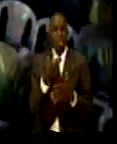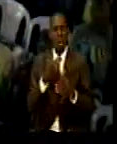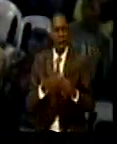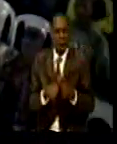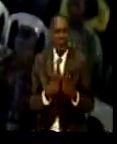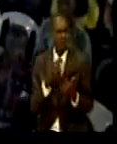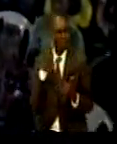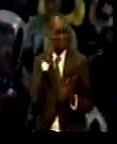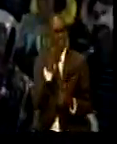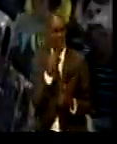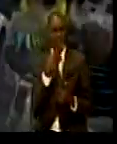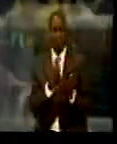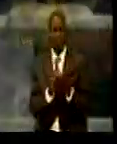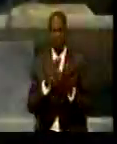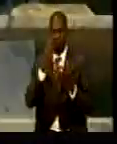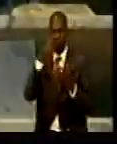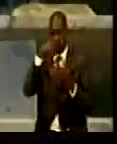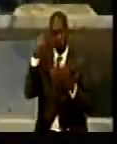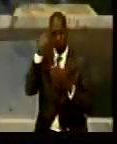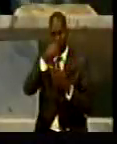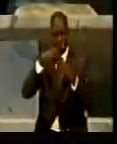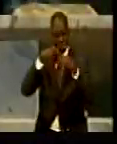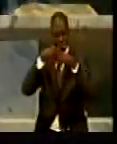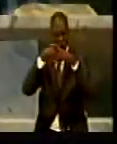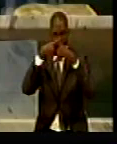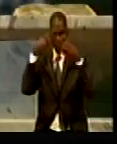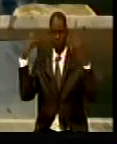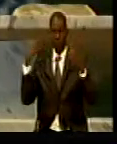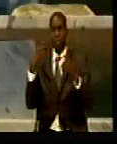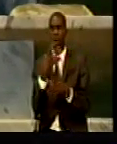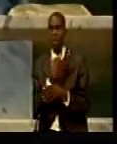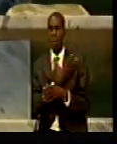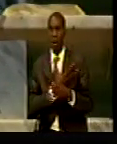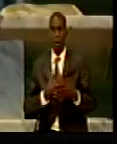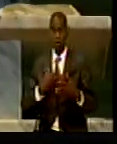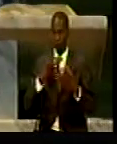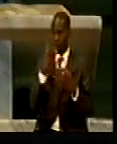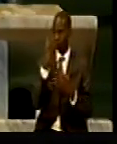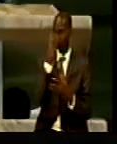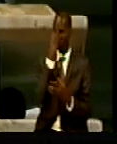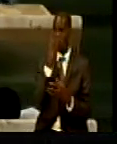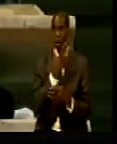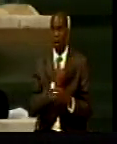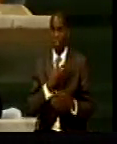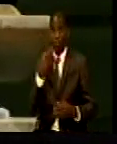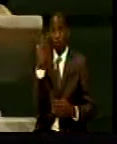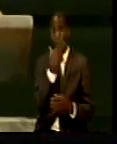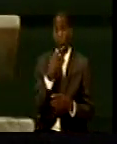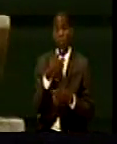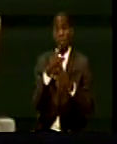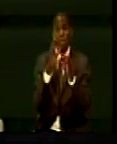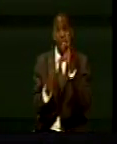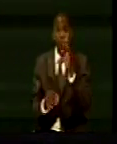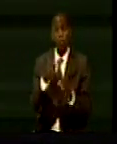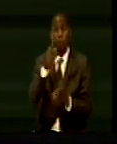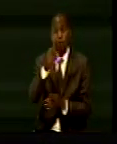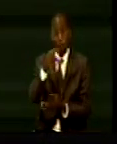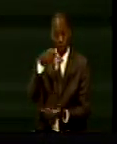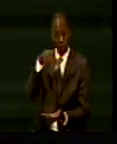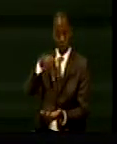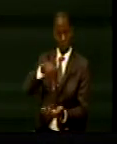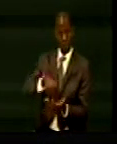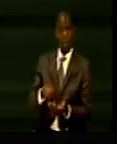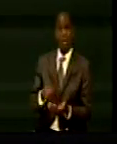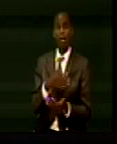are, when you make up your mind and you say, today I'm going to have this command that